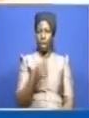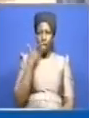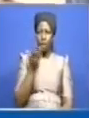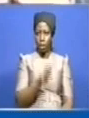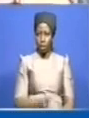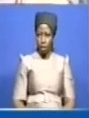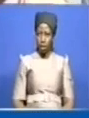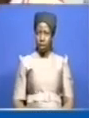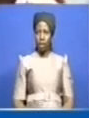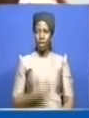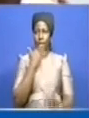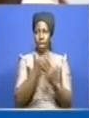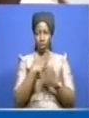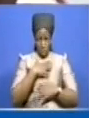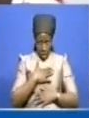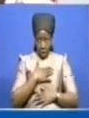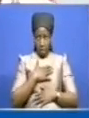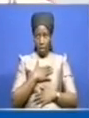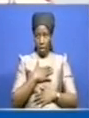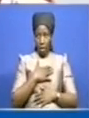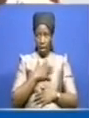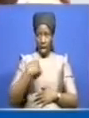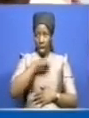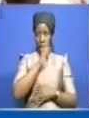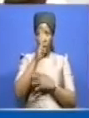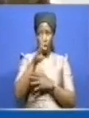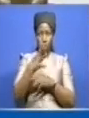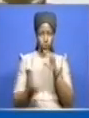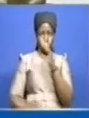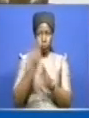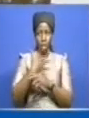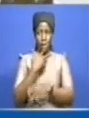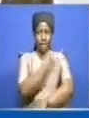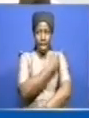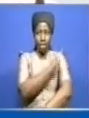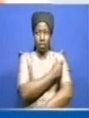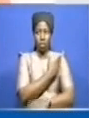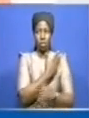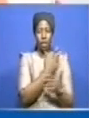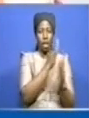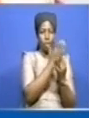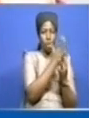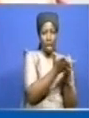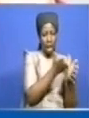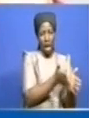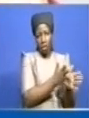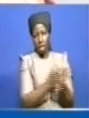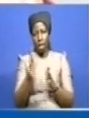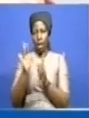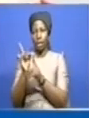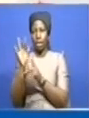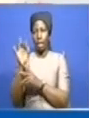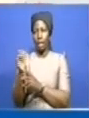Thank you, Your Excellency. We are going to roll out the vaccination in phases. Between now and 30th of June, we target to